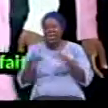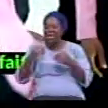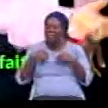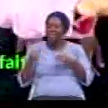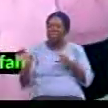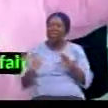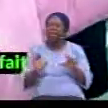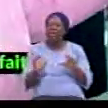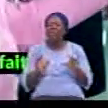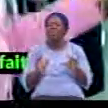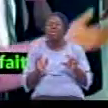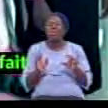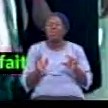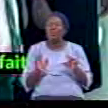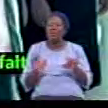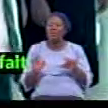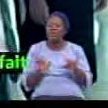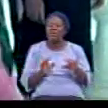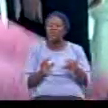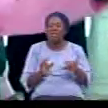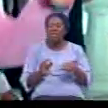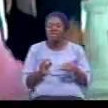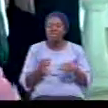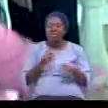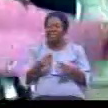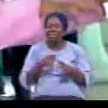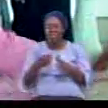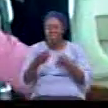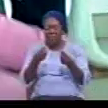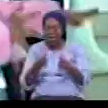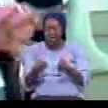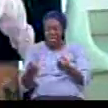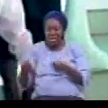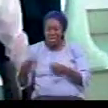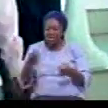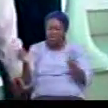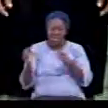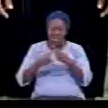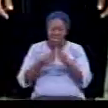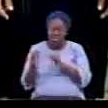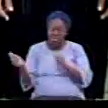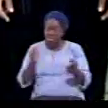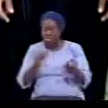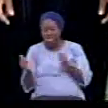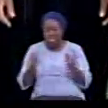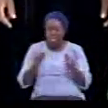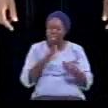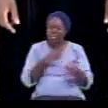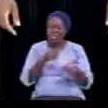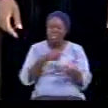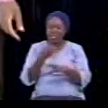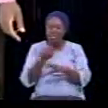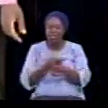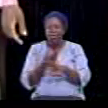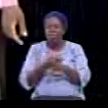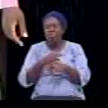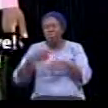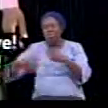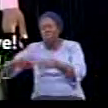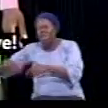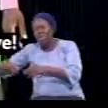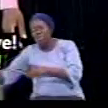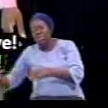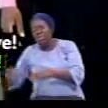when the crucified God's son. They had no idea what they had done. And